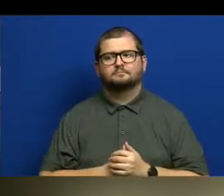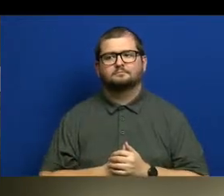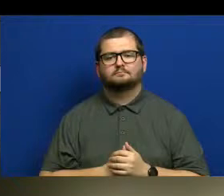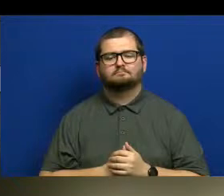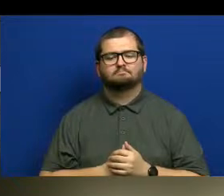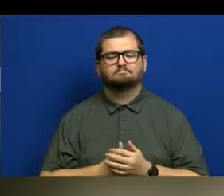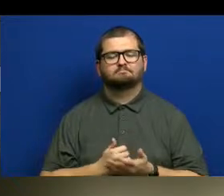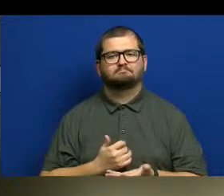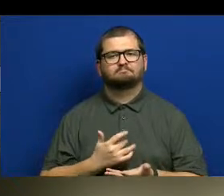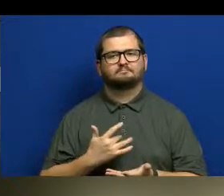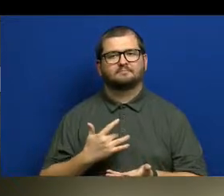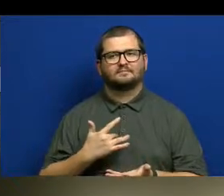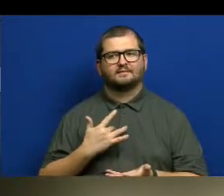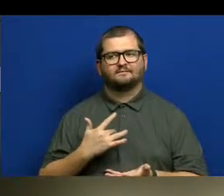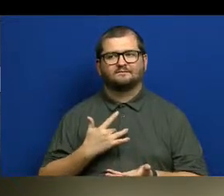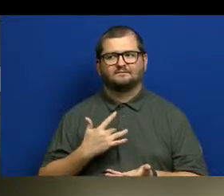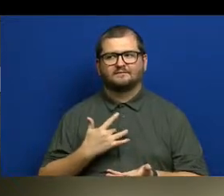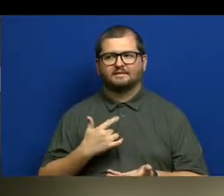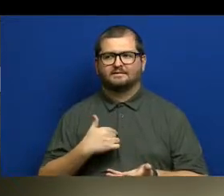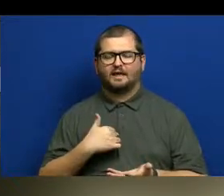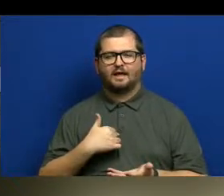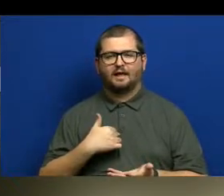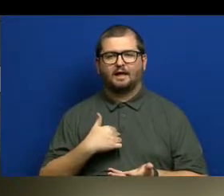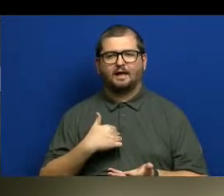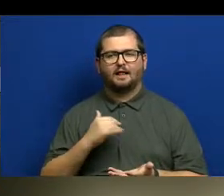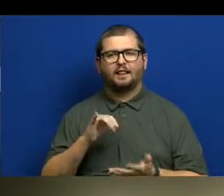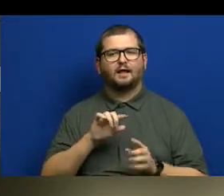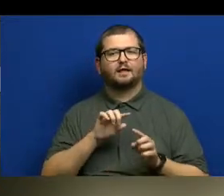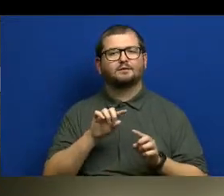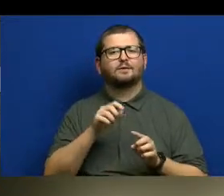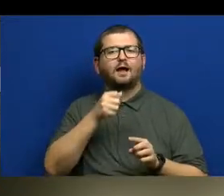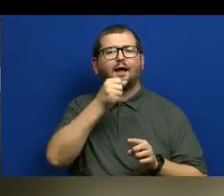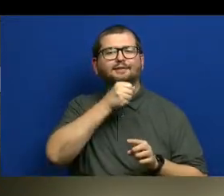It feels like I'm kind of at an ice cream parlor.